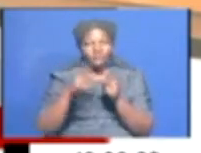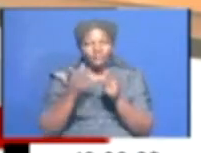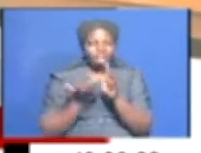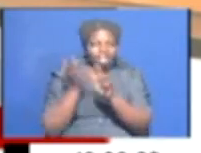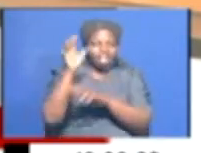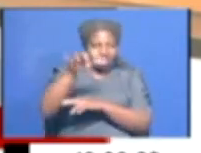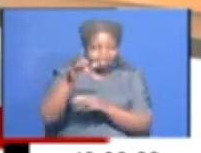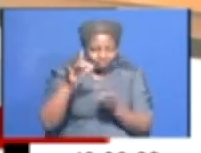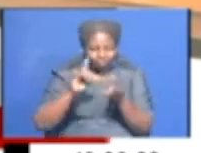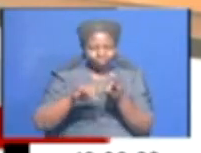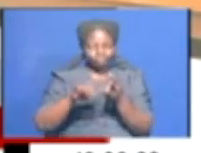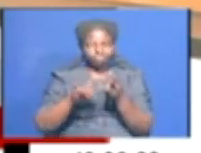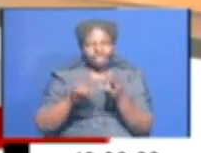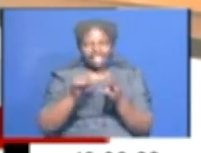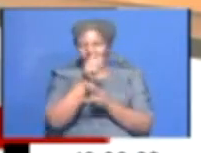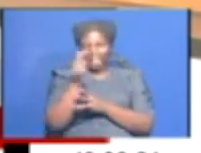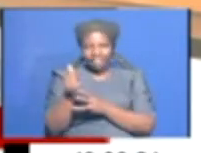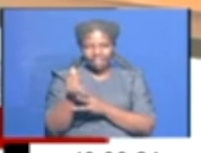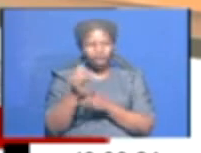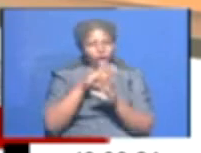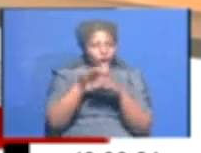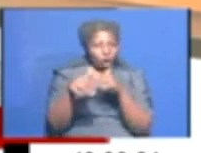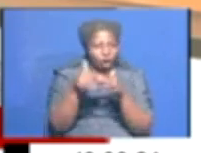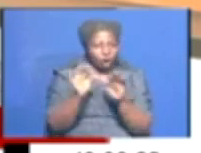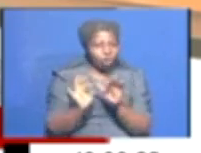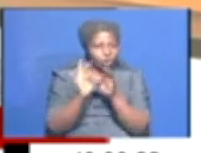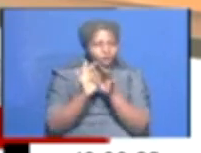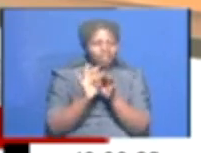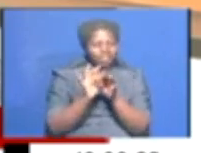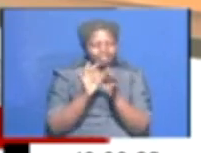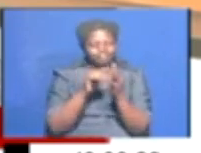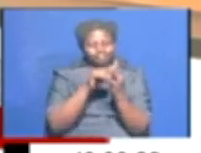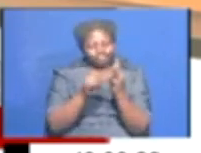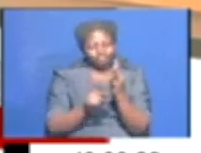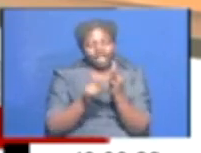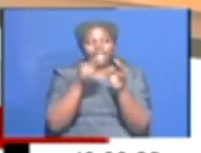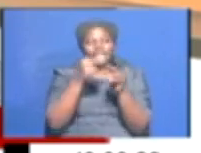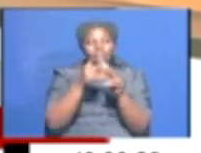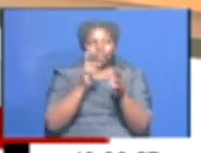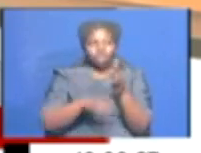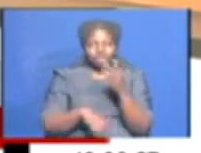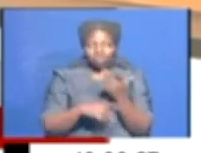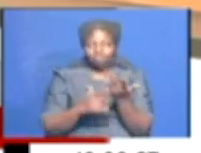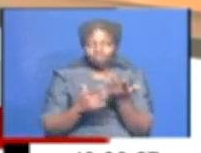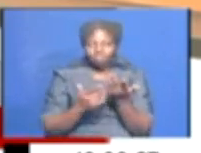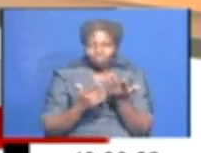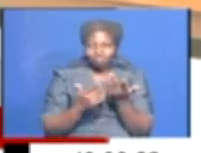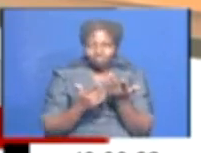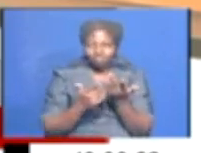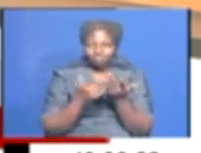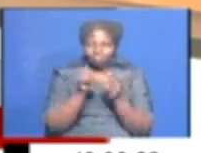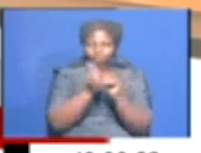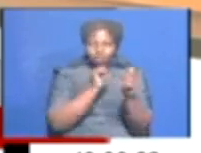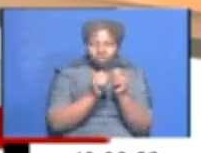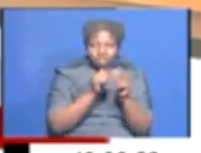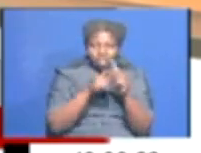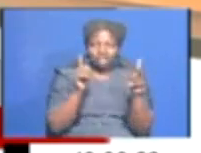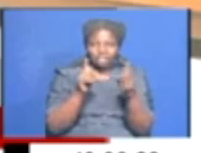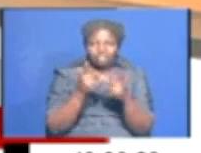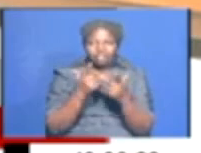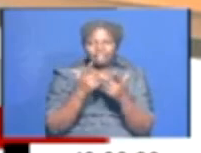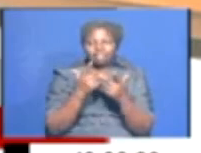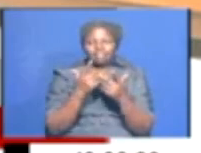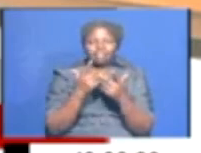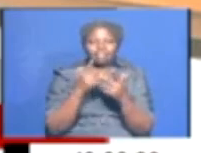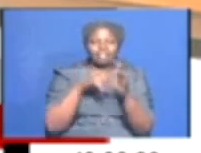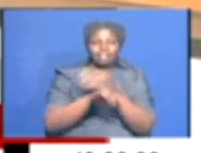up with something known as Kesto Ball. It started 125 years ago in Argentina. And we have got Lawrence